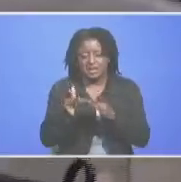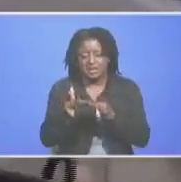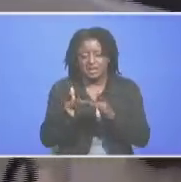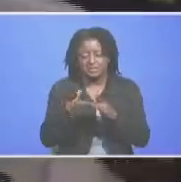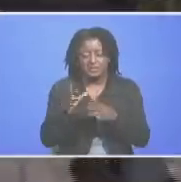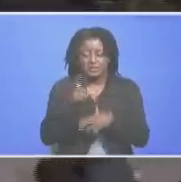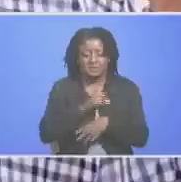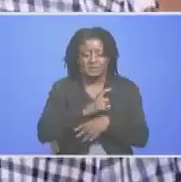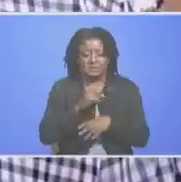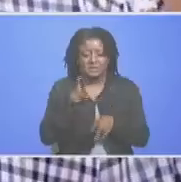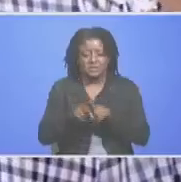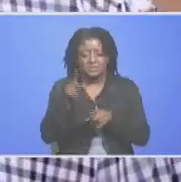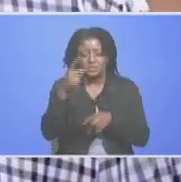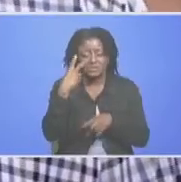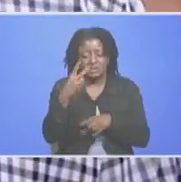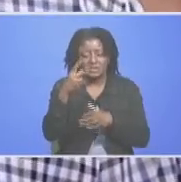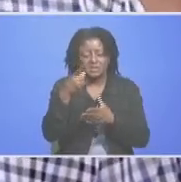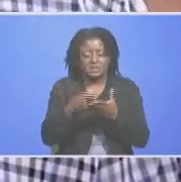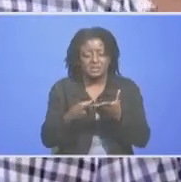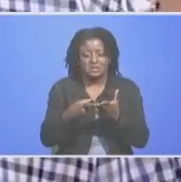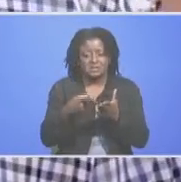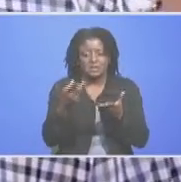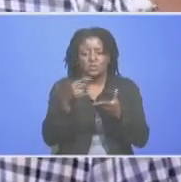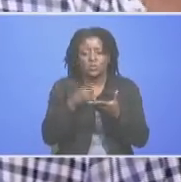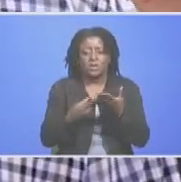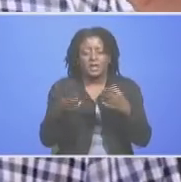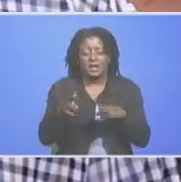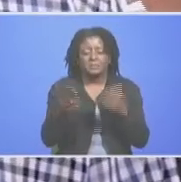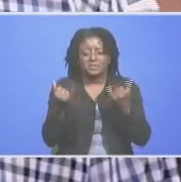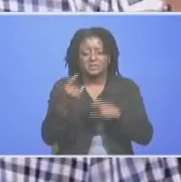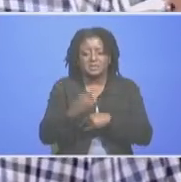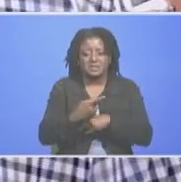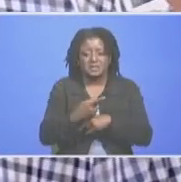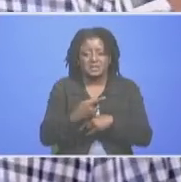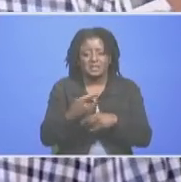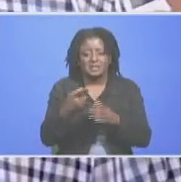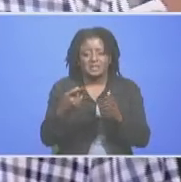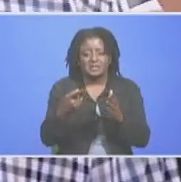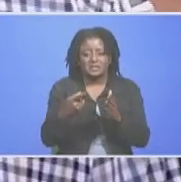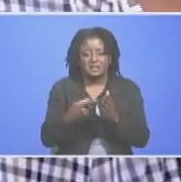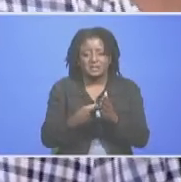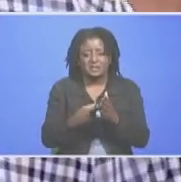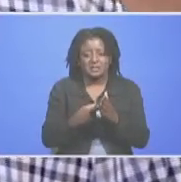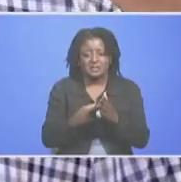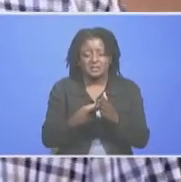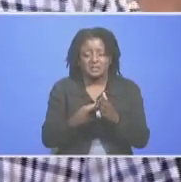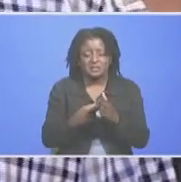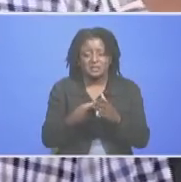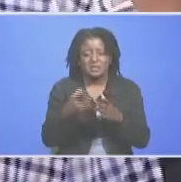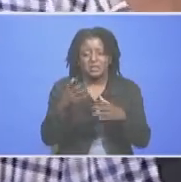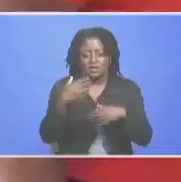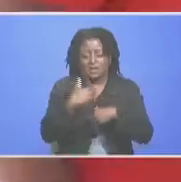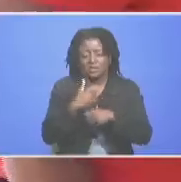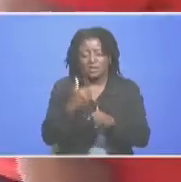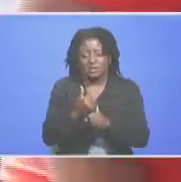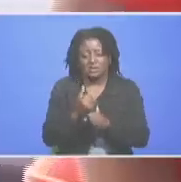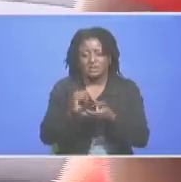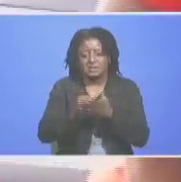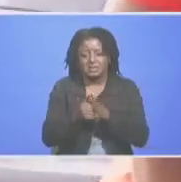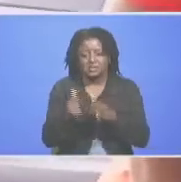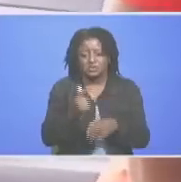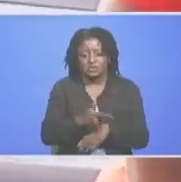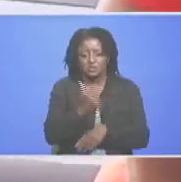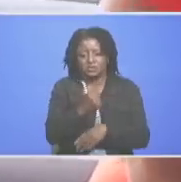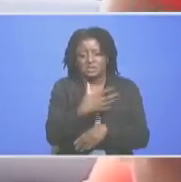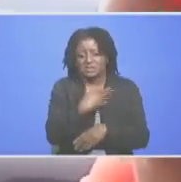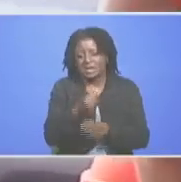out today. Then this what we said fueled these shootings and murders. Bain and Grandstown